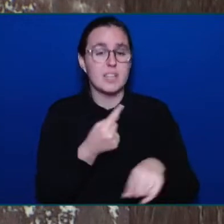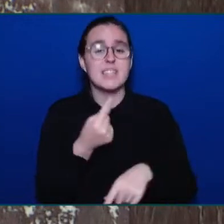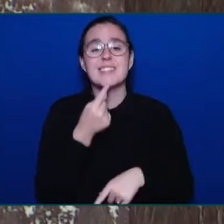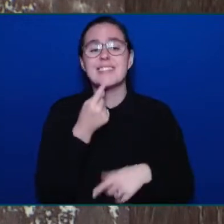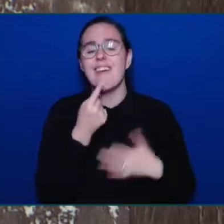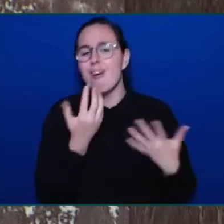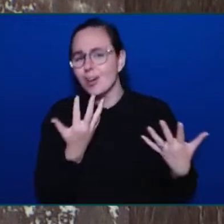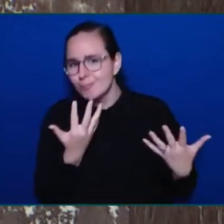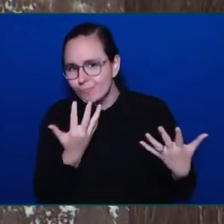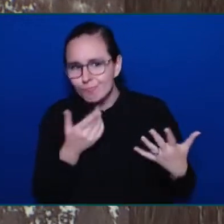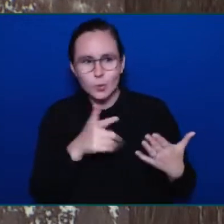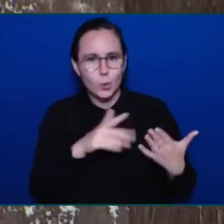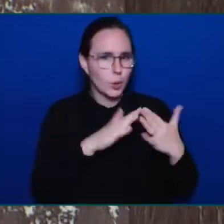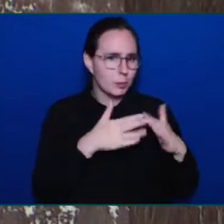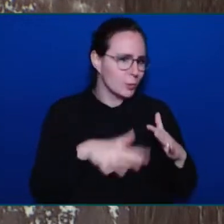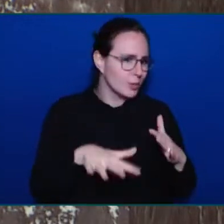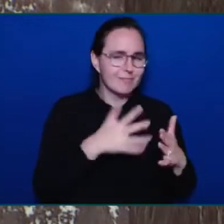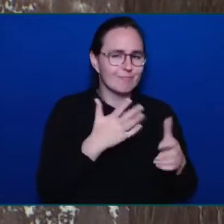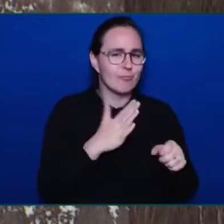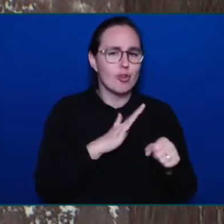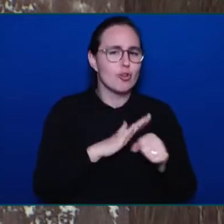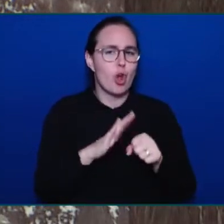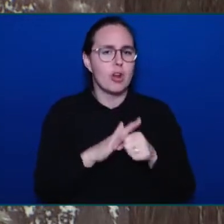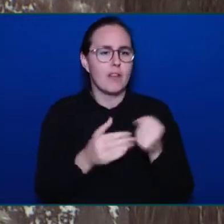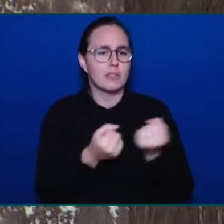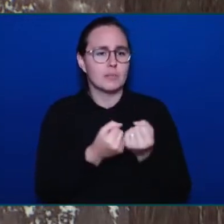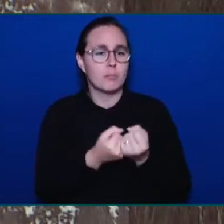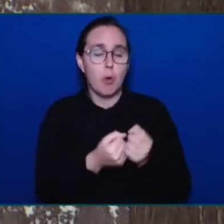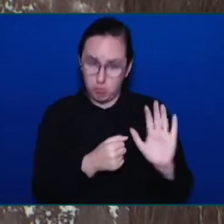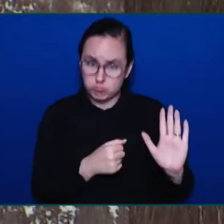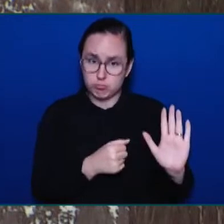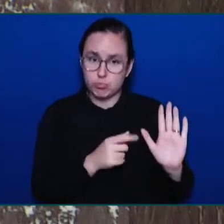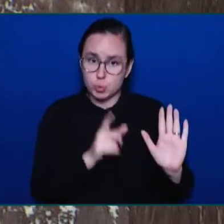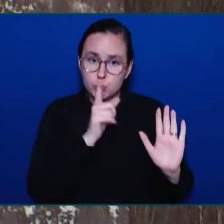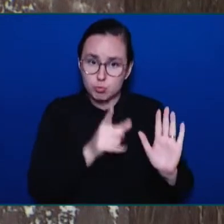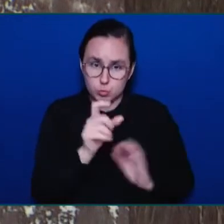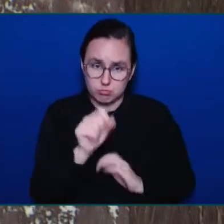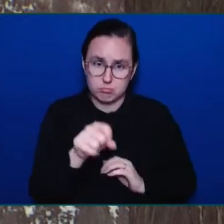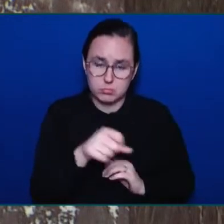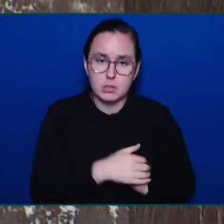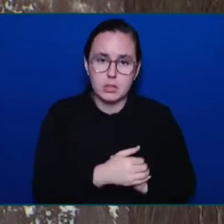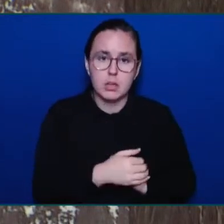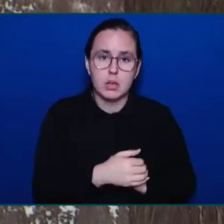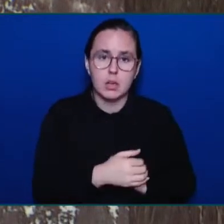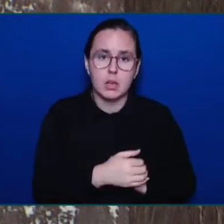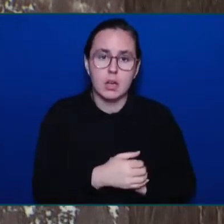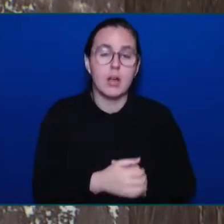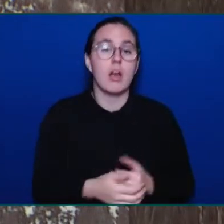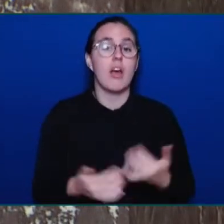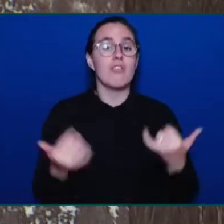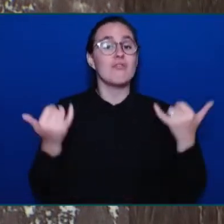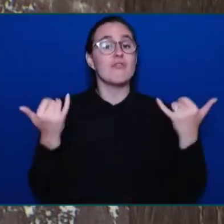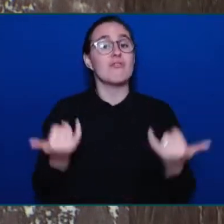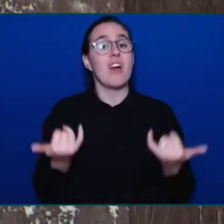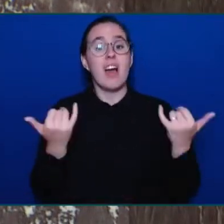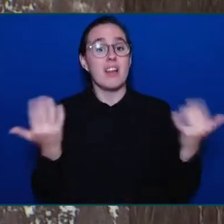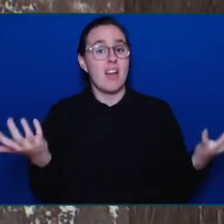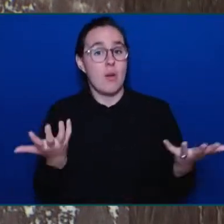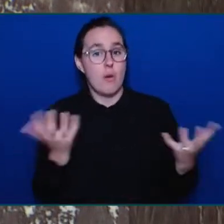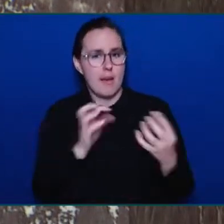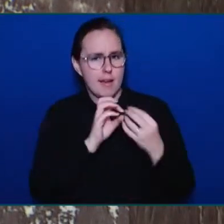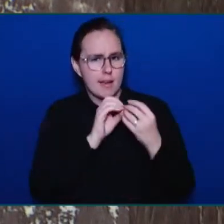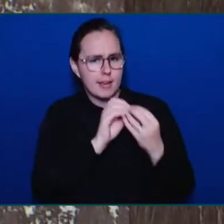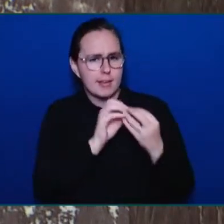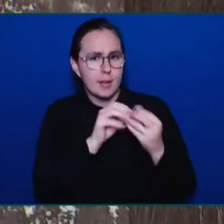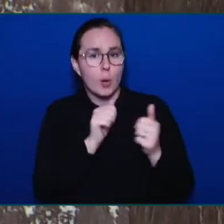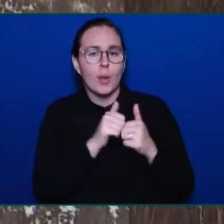a fact. Honourable Speaker, we are right now in discussions with quick elimination. It's what's vitally important in